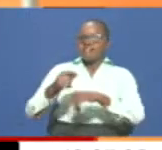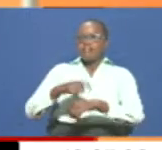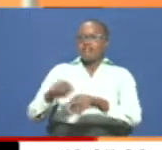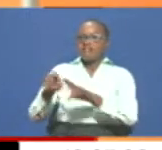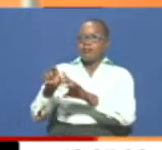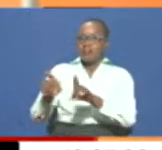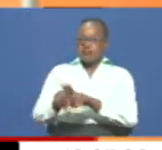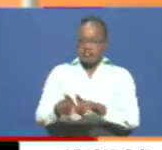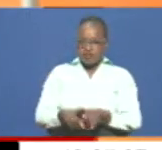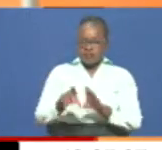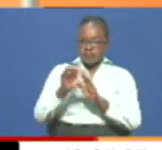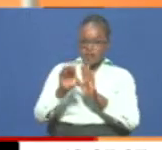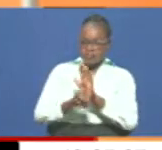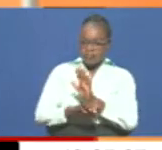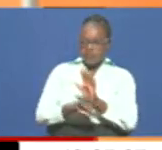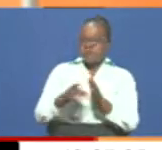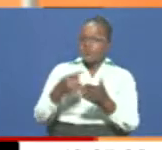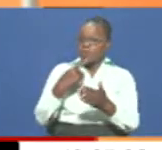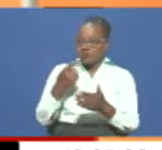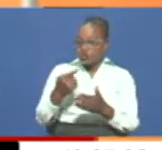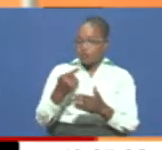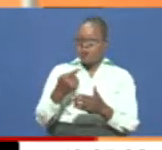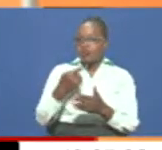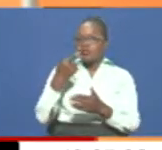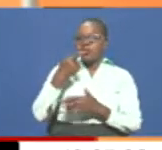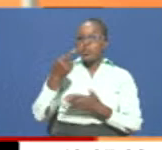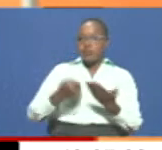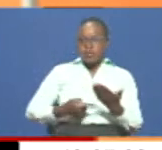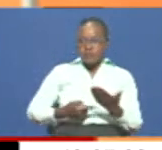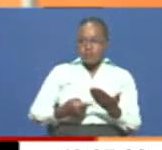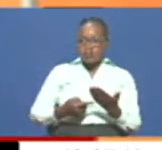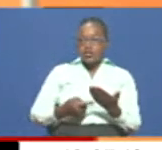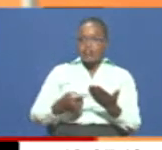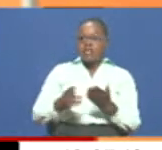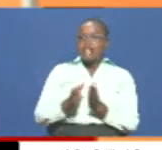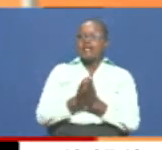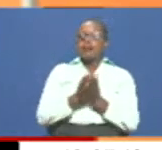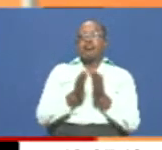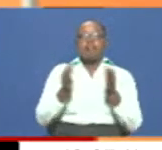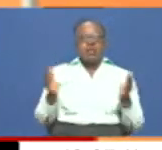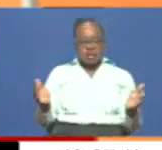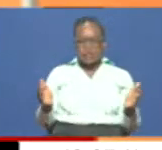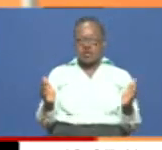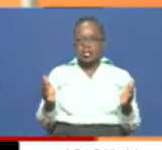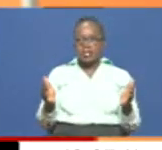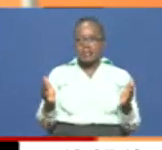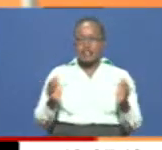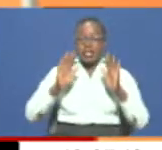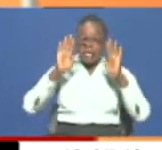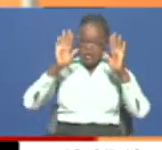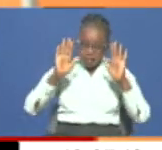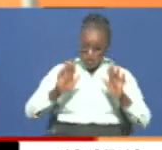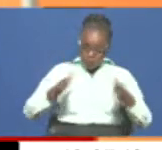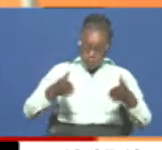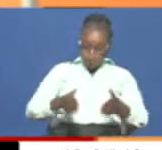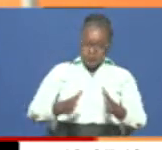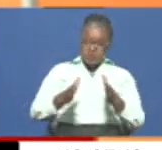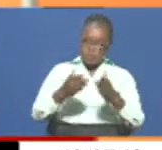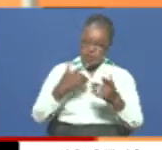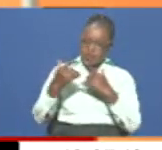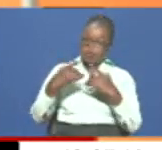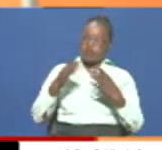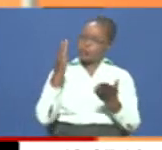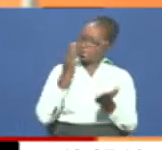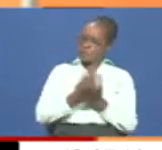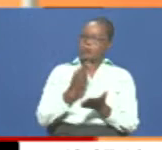Constitution. So maybe what can you say is NOC's biggest, let's say, campaigning tool to convince people that indeed